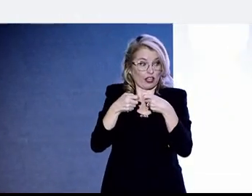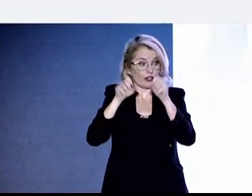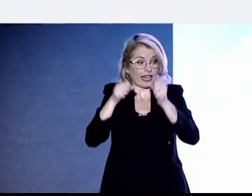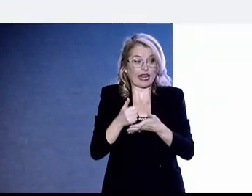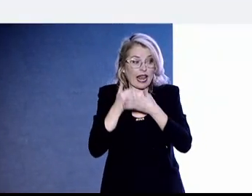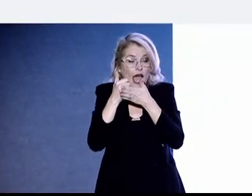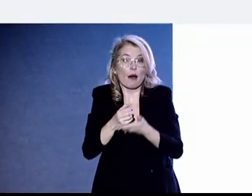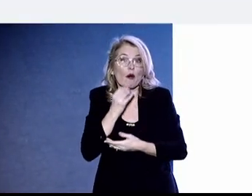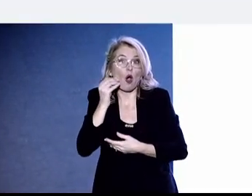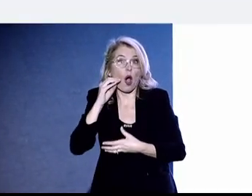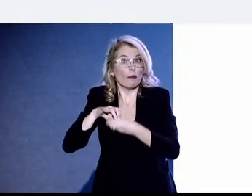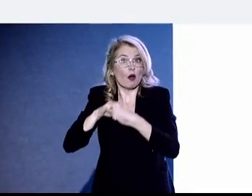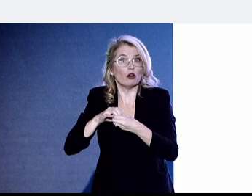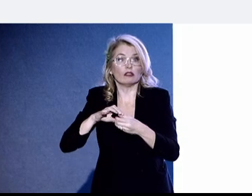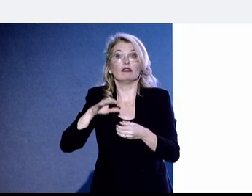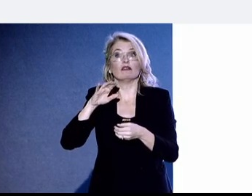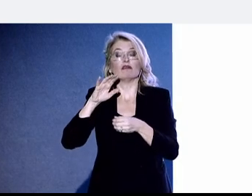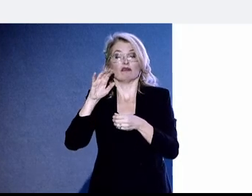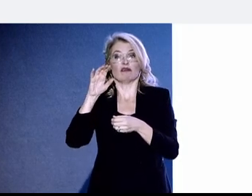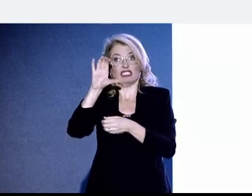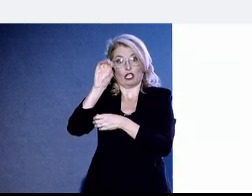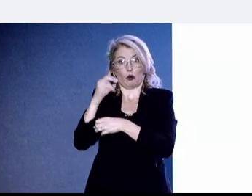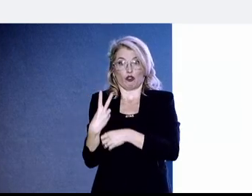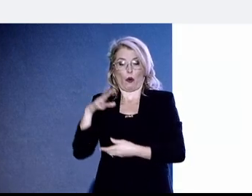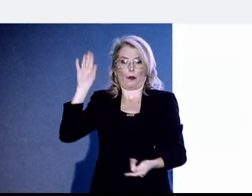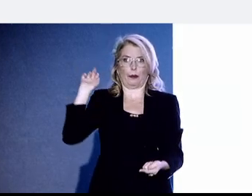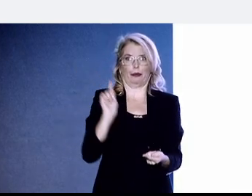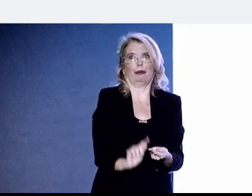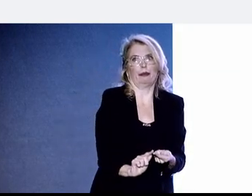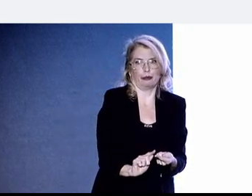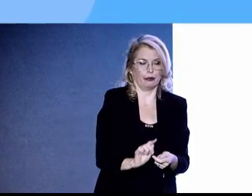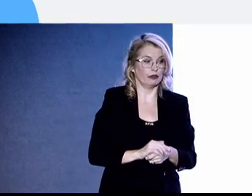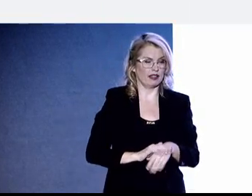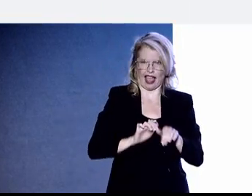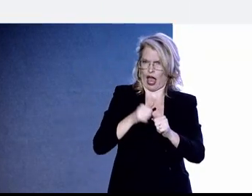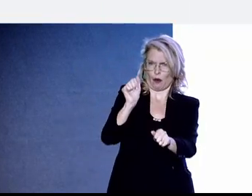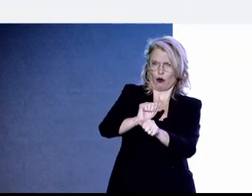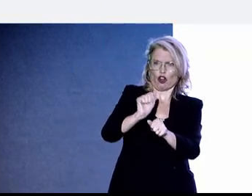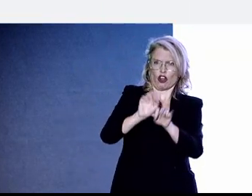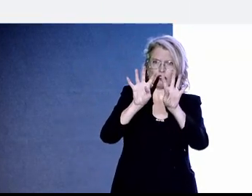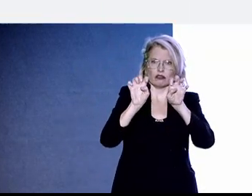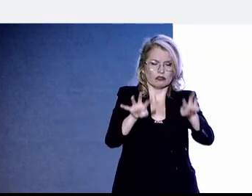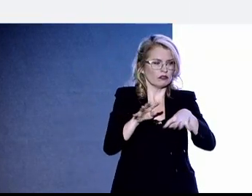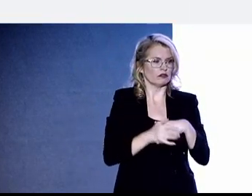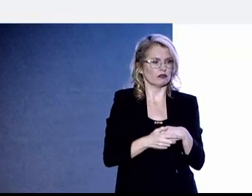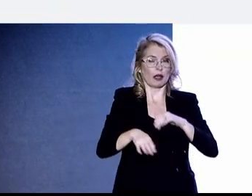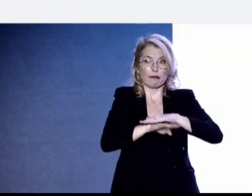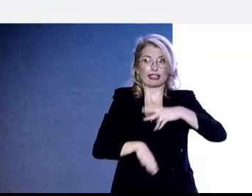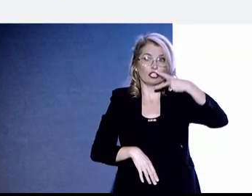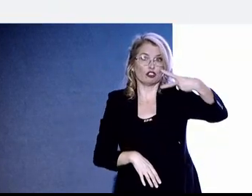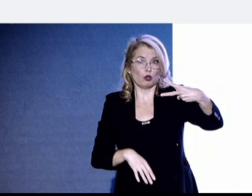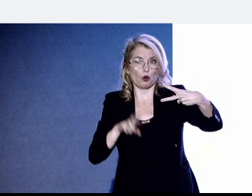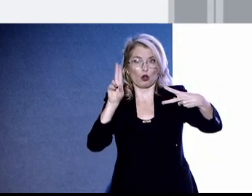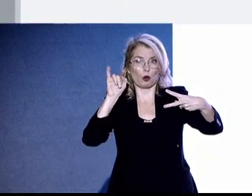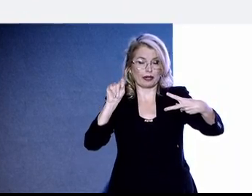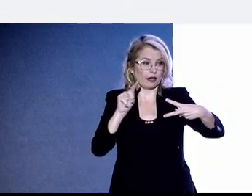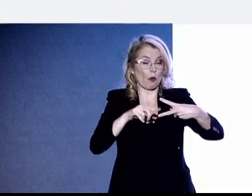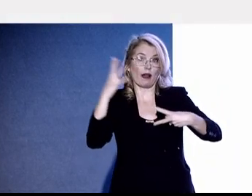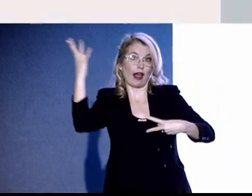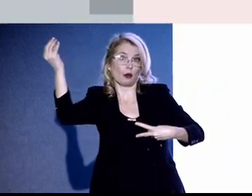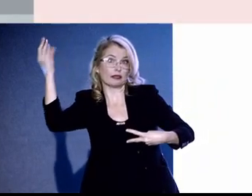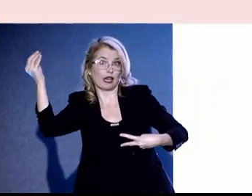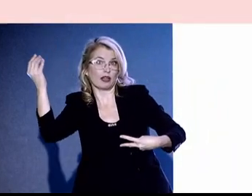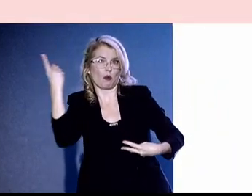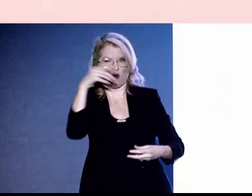help homeowners to reduce their carbon footprint significantly. How does it work? There are basically two units, one